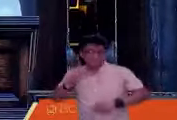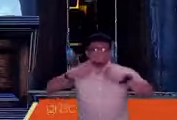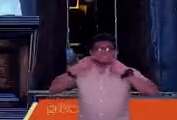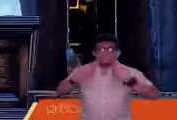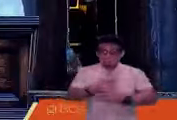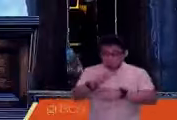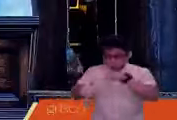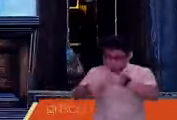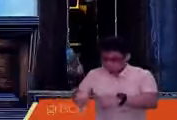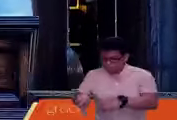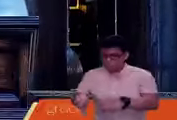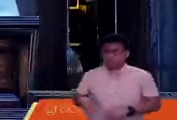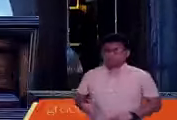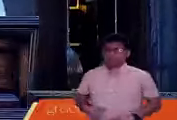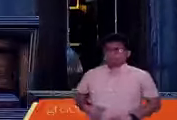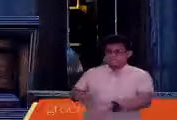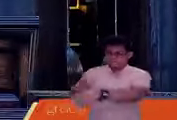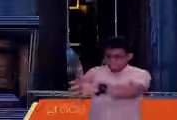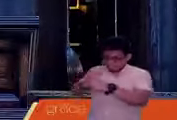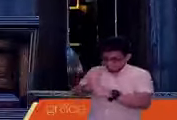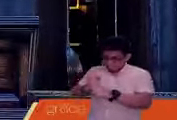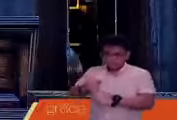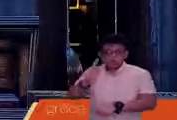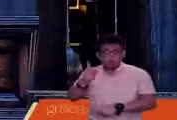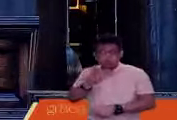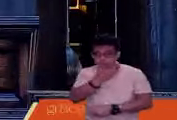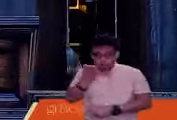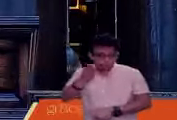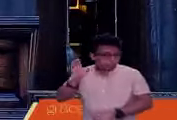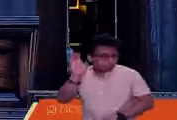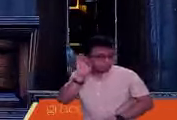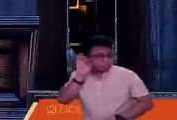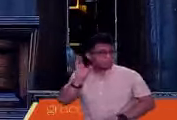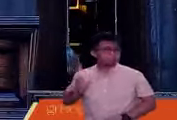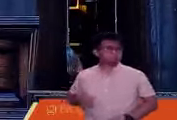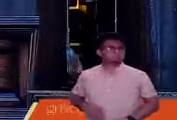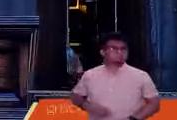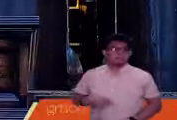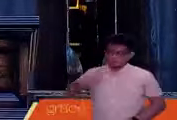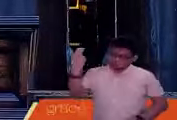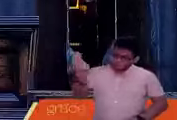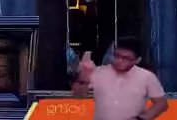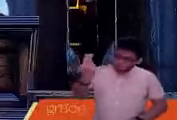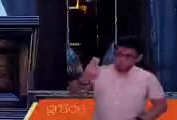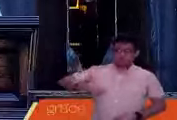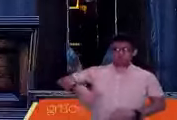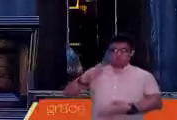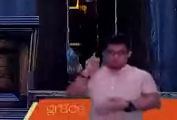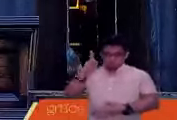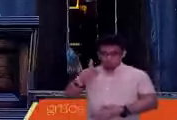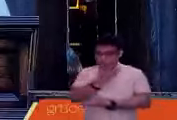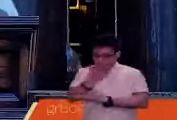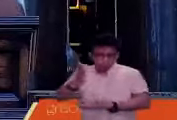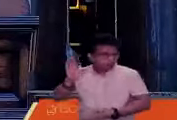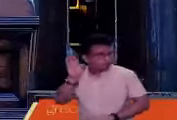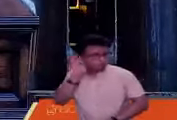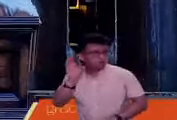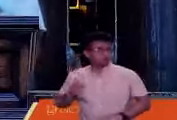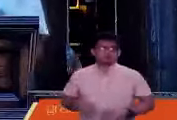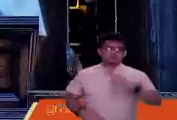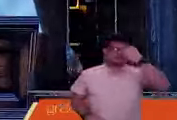said unto them, take heed of what you hear. Mga kaigsunan, bantayi, timani, susiha